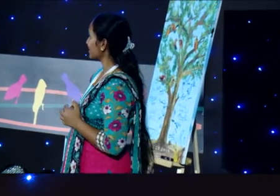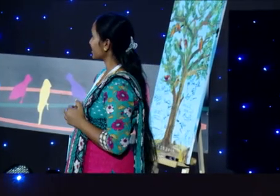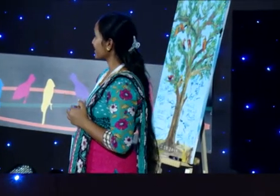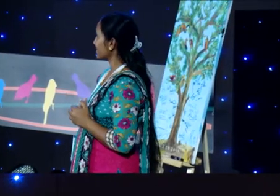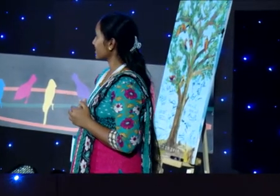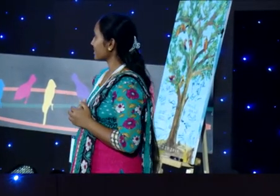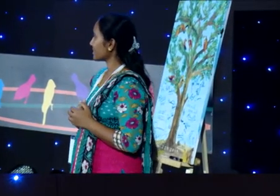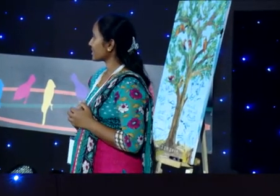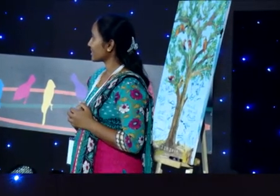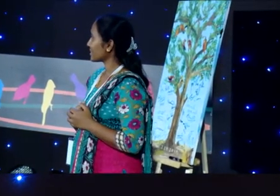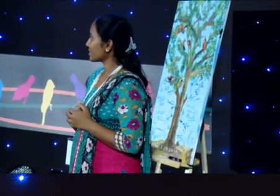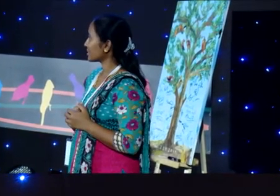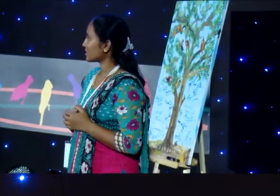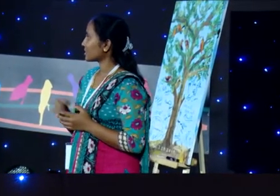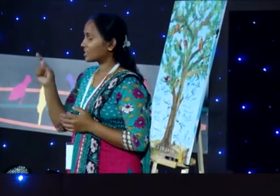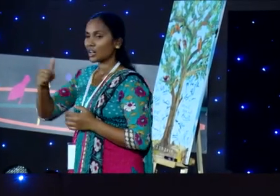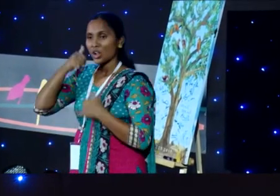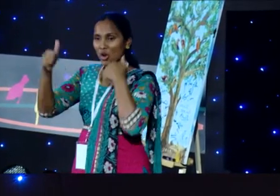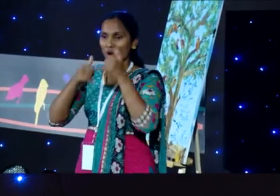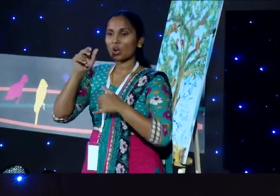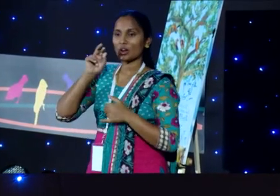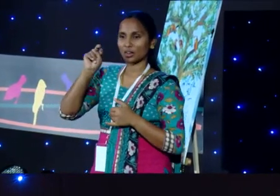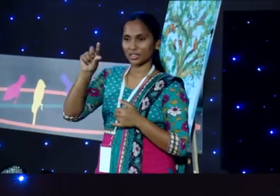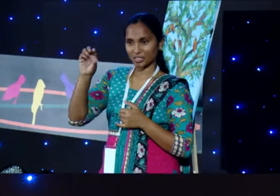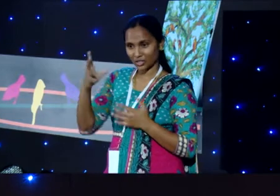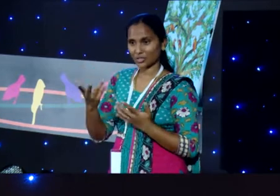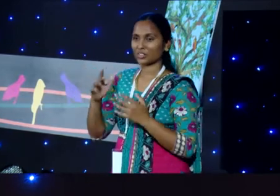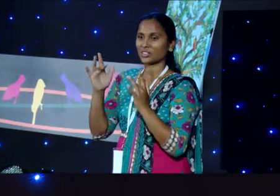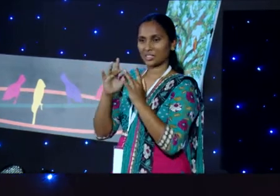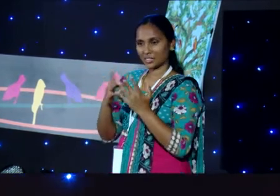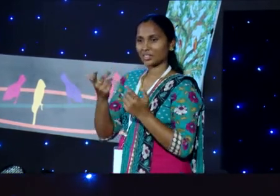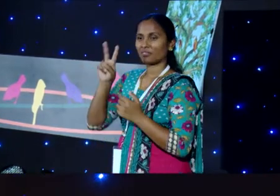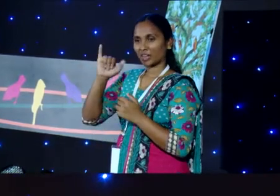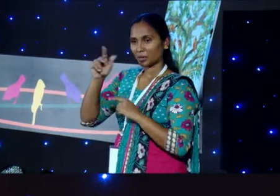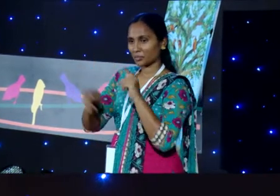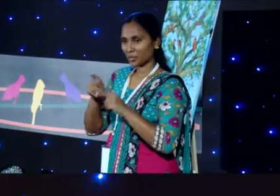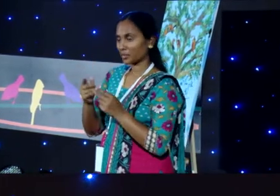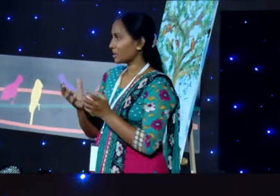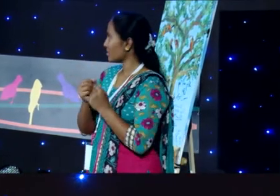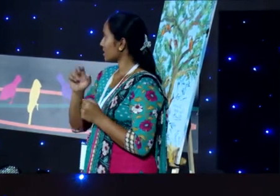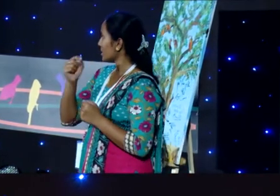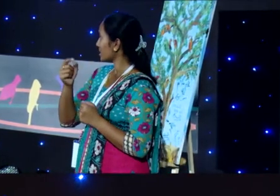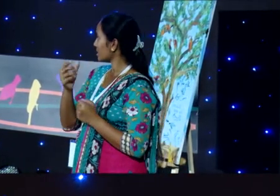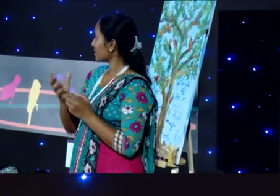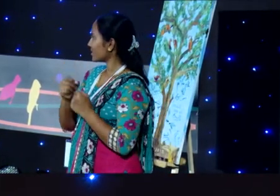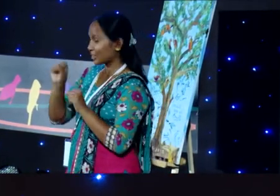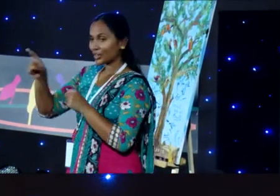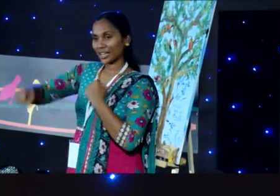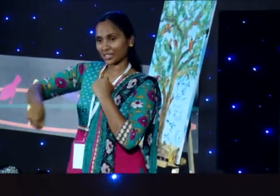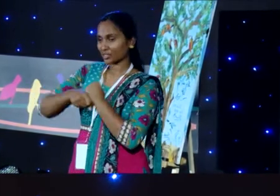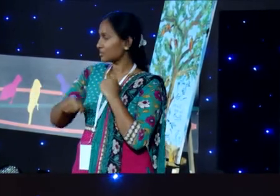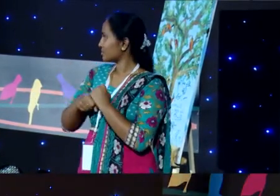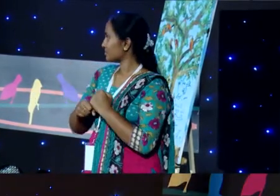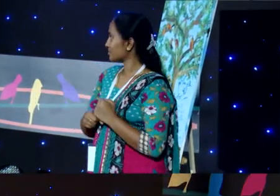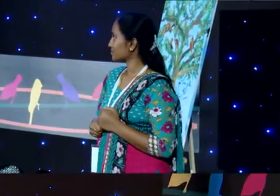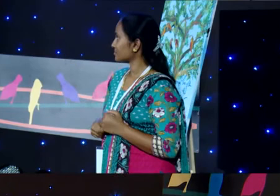we would cold call NGOs and like, hey, can you connect with somebody visually impaired person with like cash on him and who can support? So we would